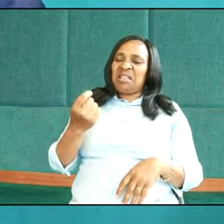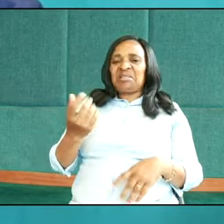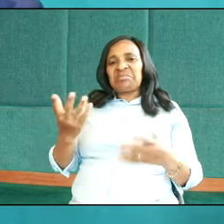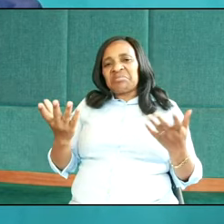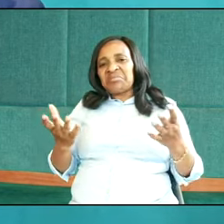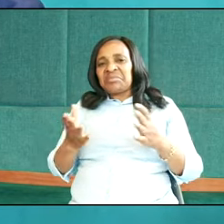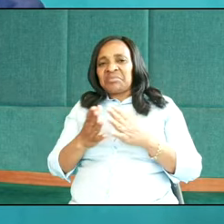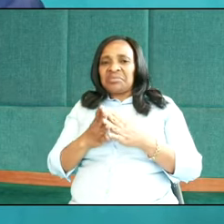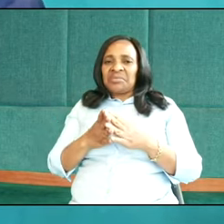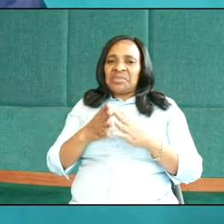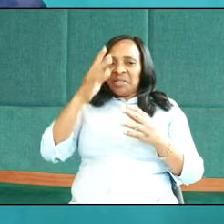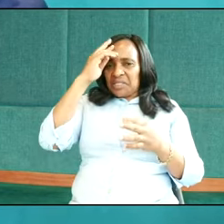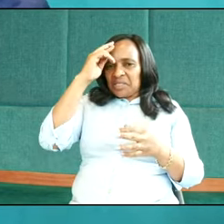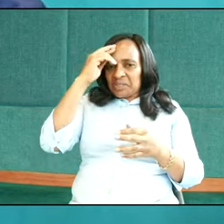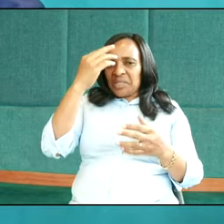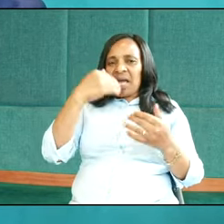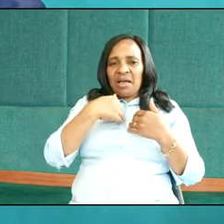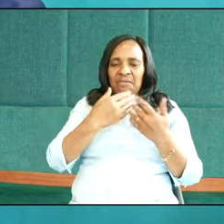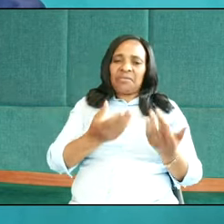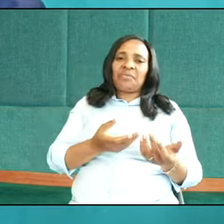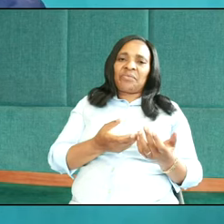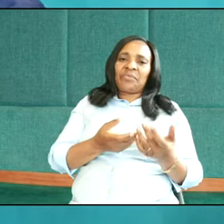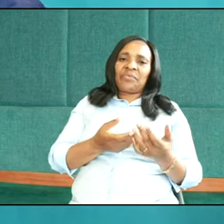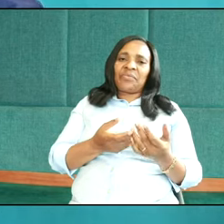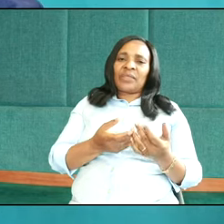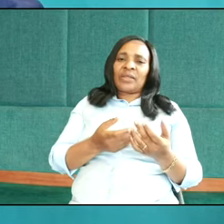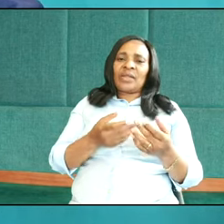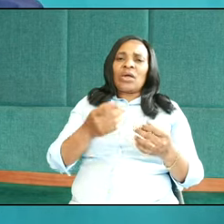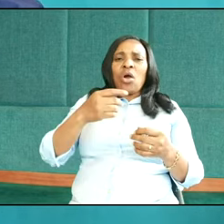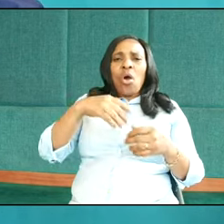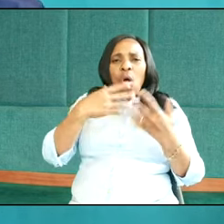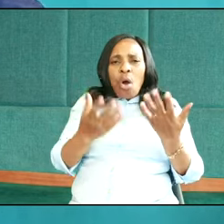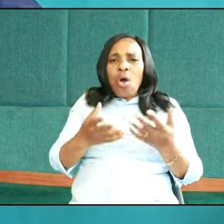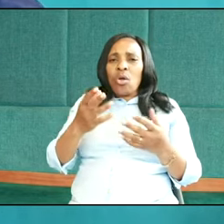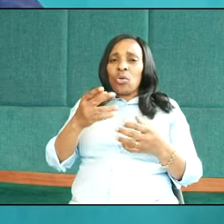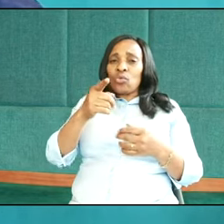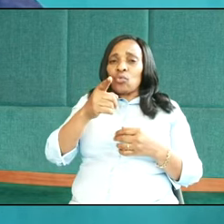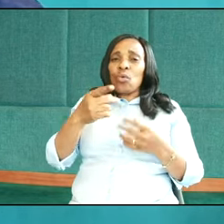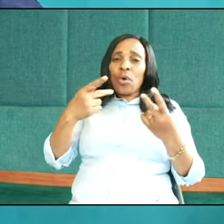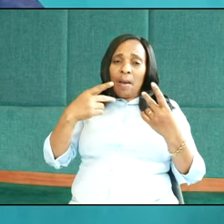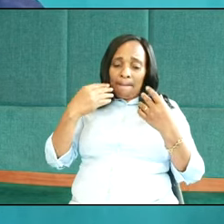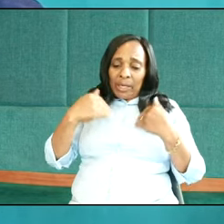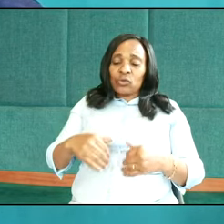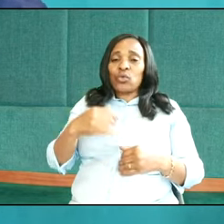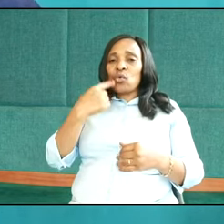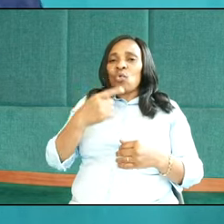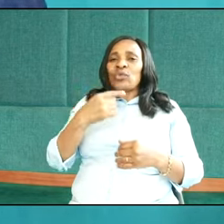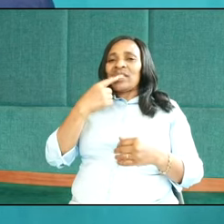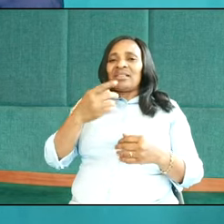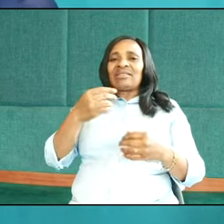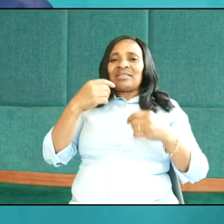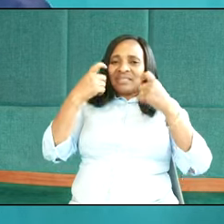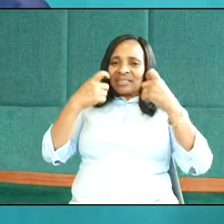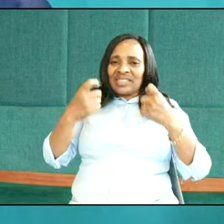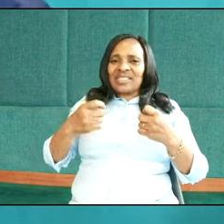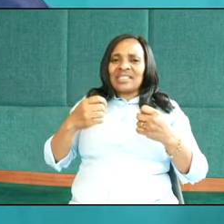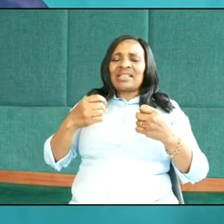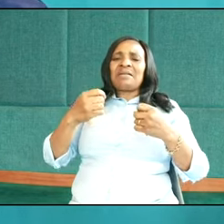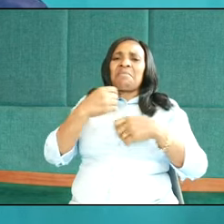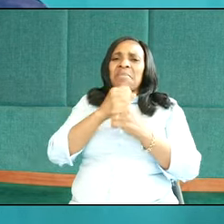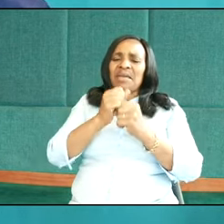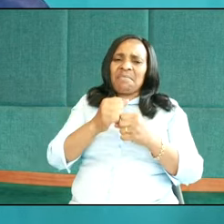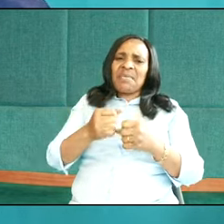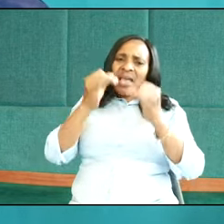I had a reason, you know. What was the reason? I had a reason, you know. Or are we the type that says, I have sinned? You know, God, please, create in me a new